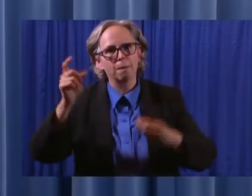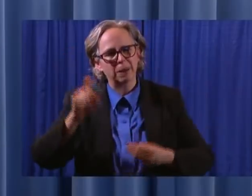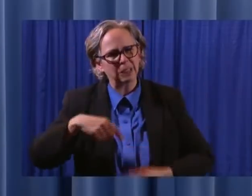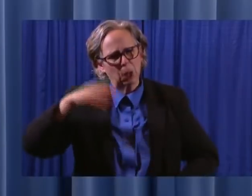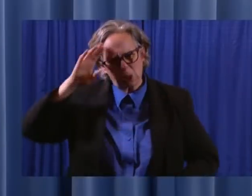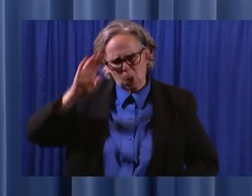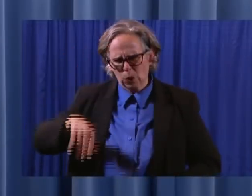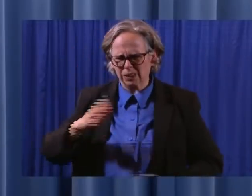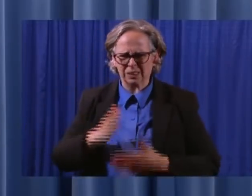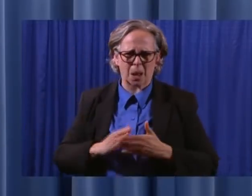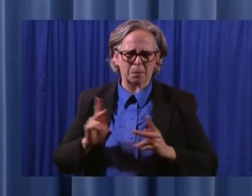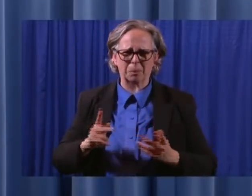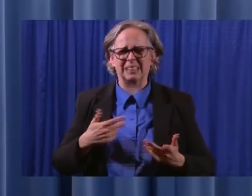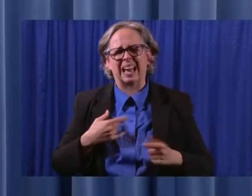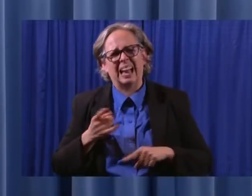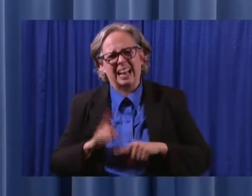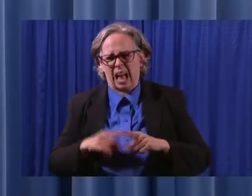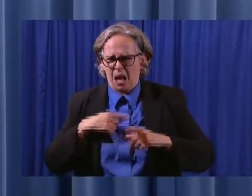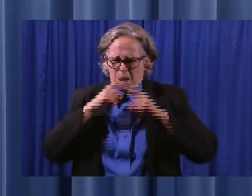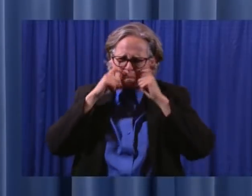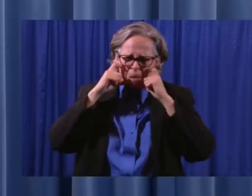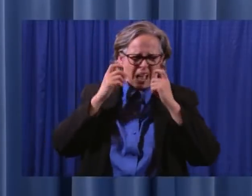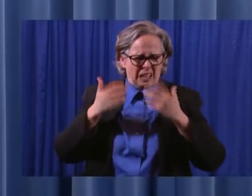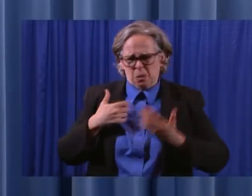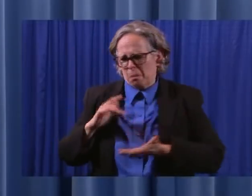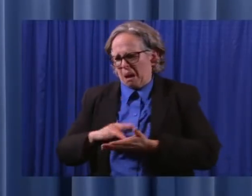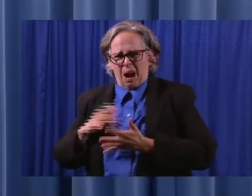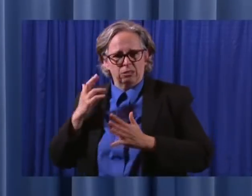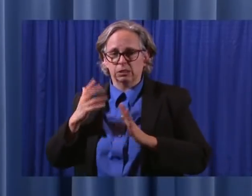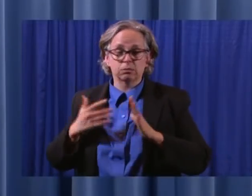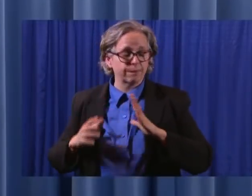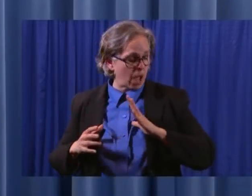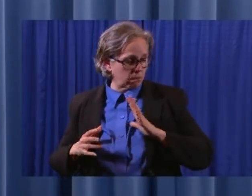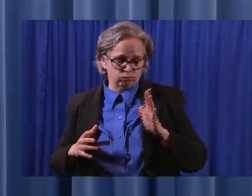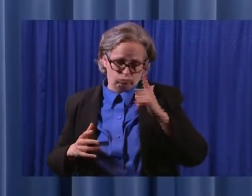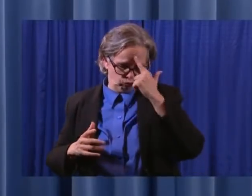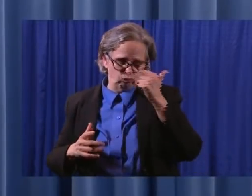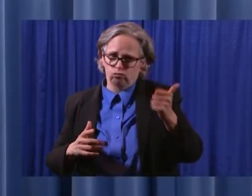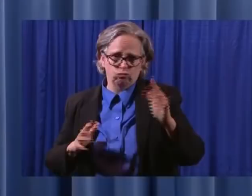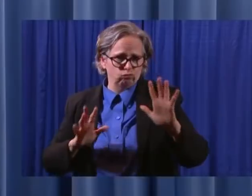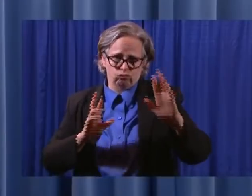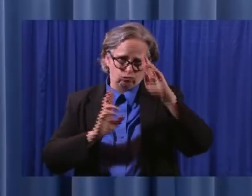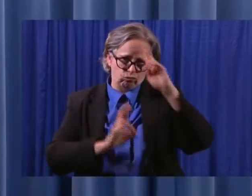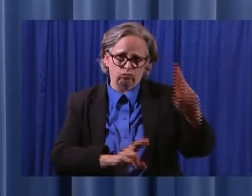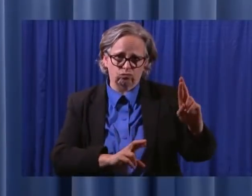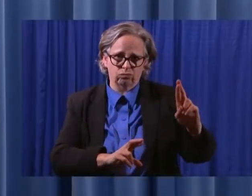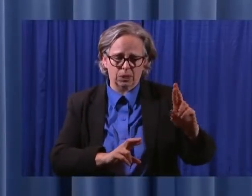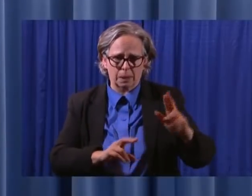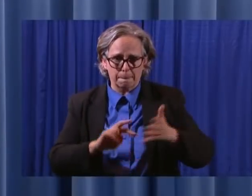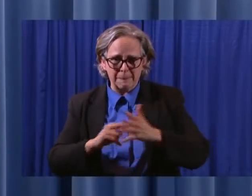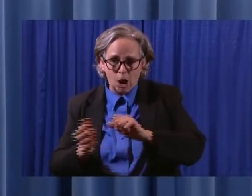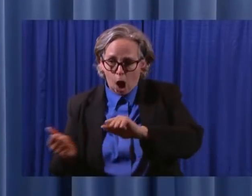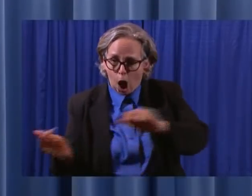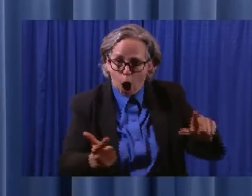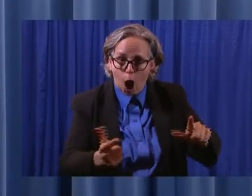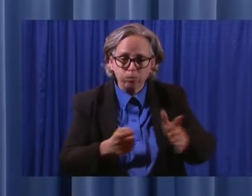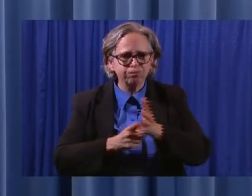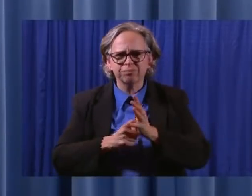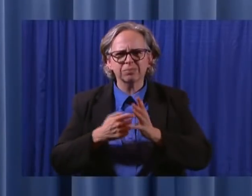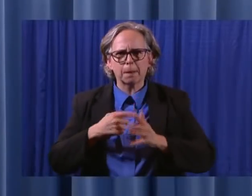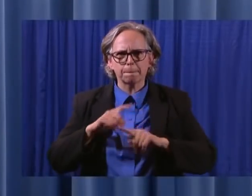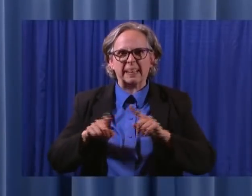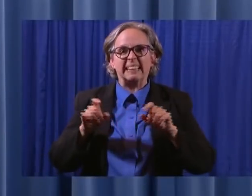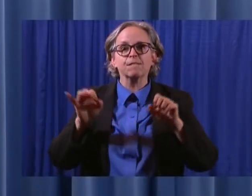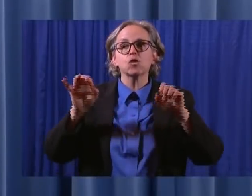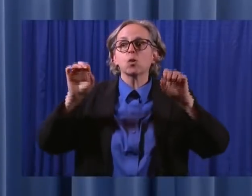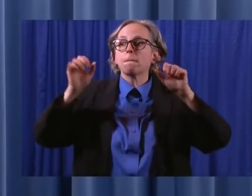a medical reason. That's fine. If there's a medical reason, look, we're not saying everybody has to do this, but if the vast, vast majority of